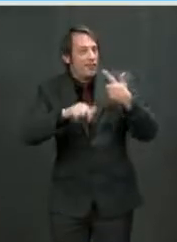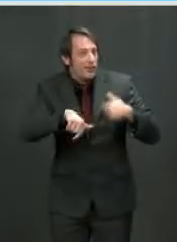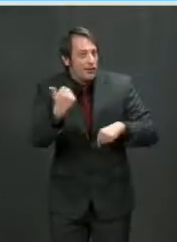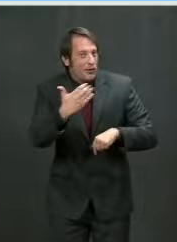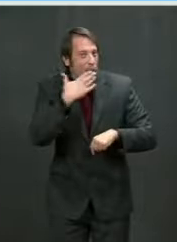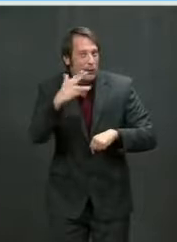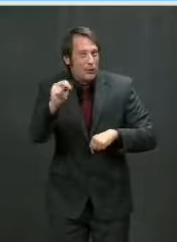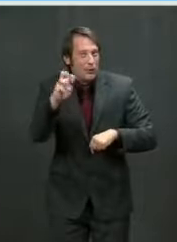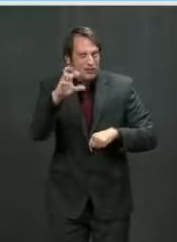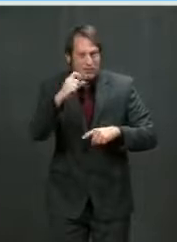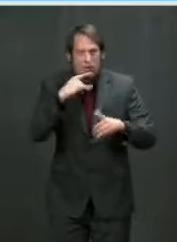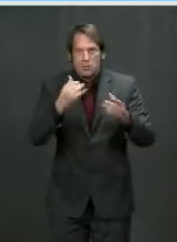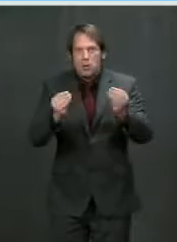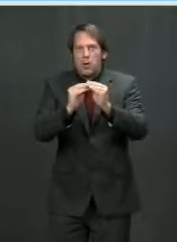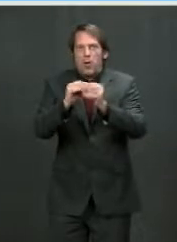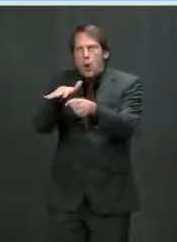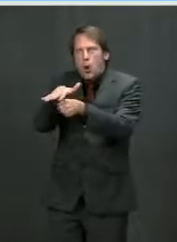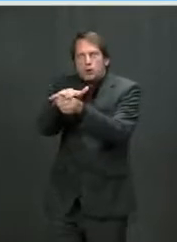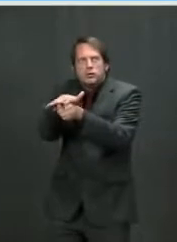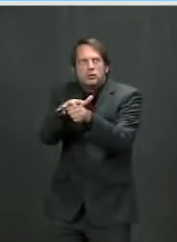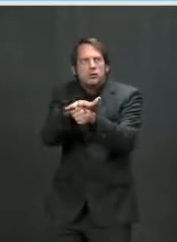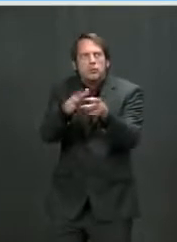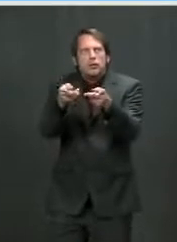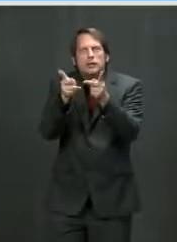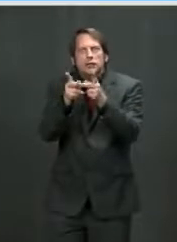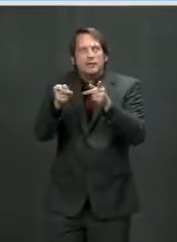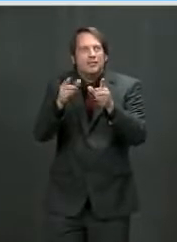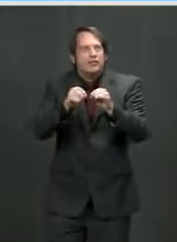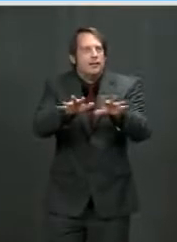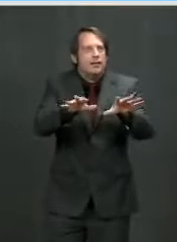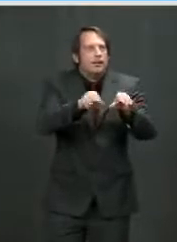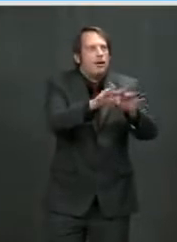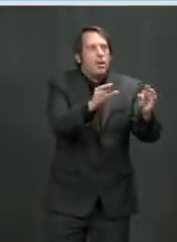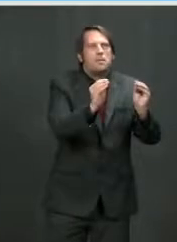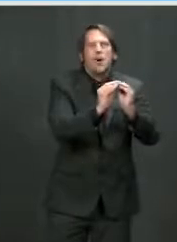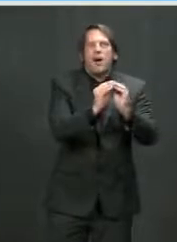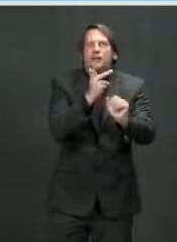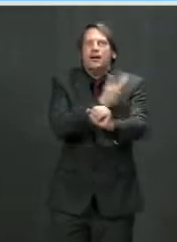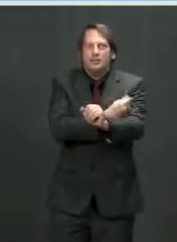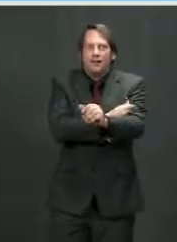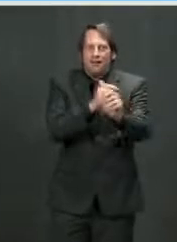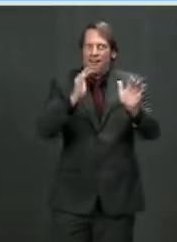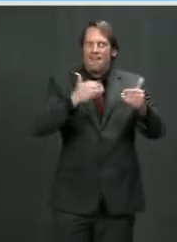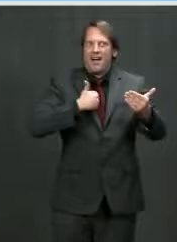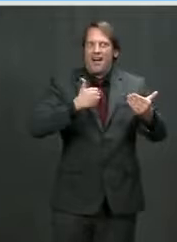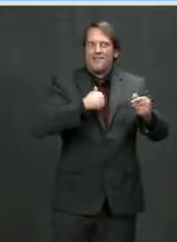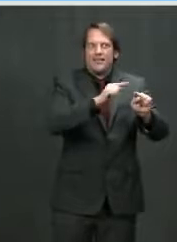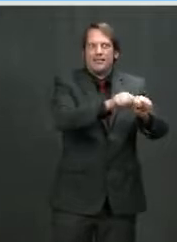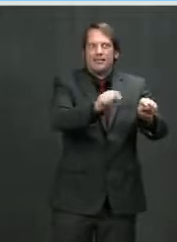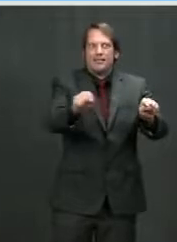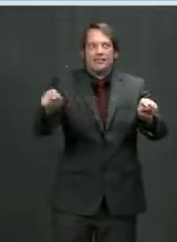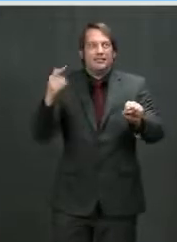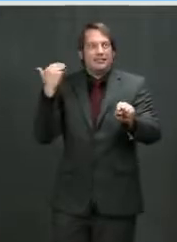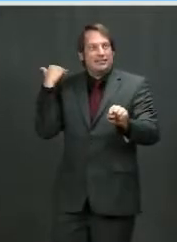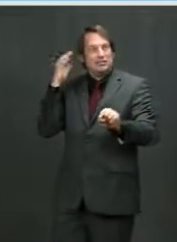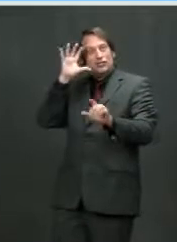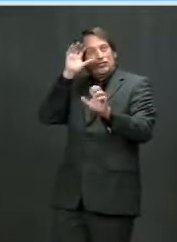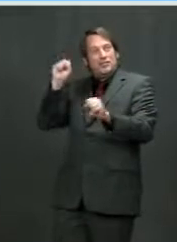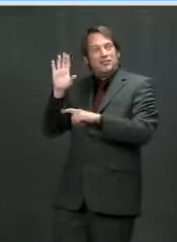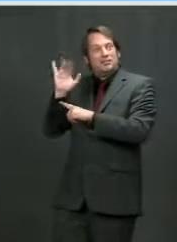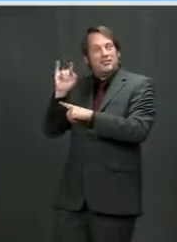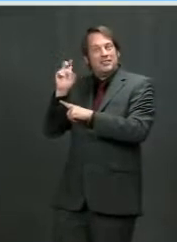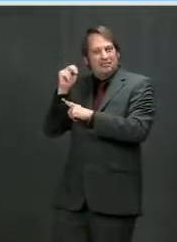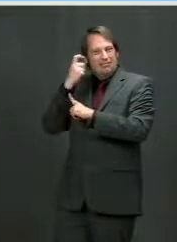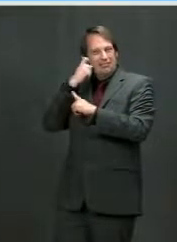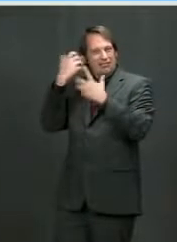them. President Biden also announced that we crossed 150 million shots in just 75